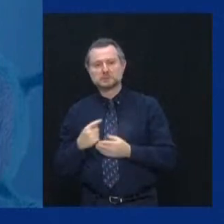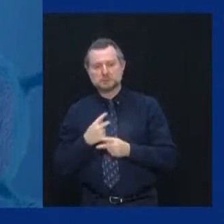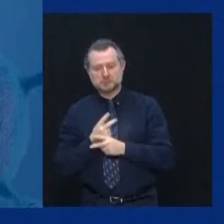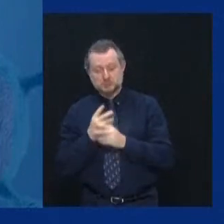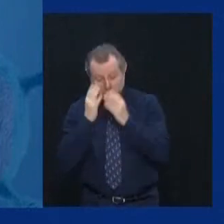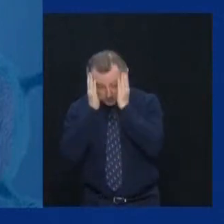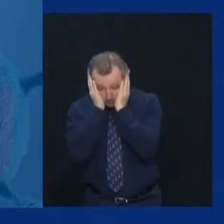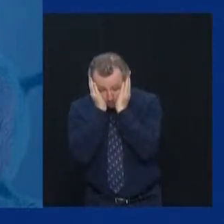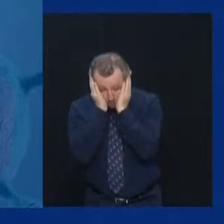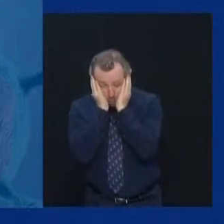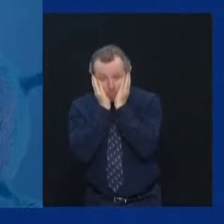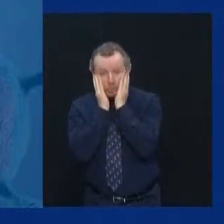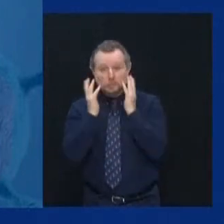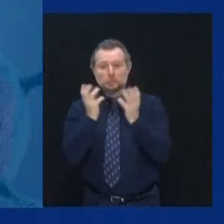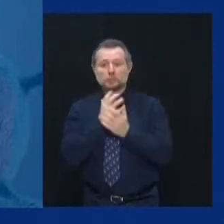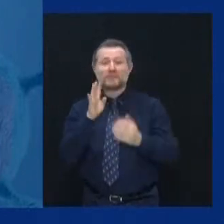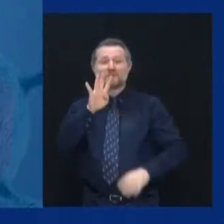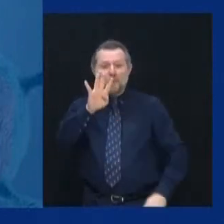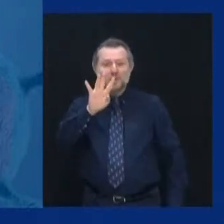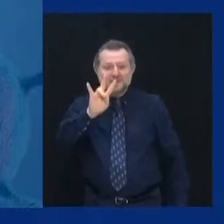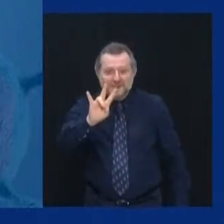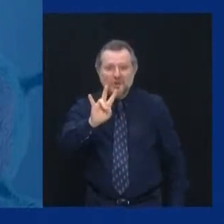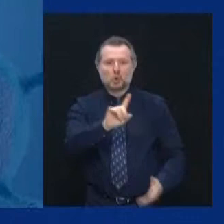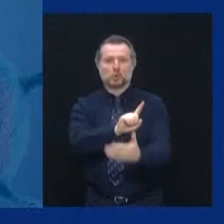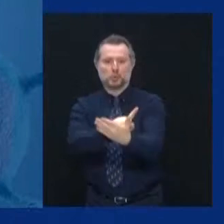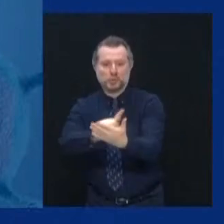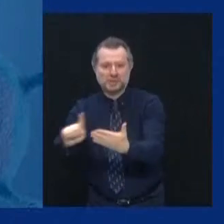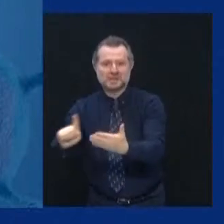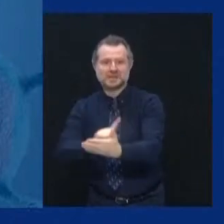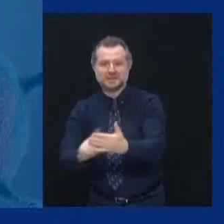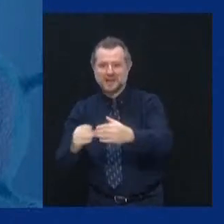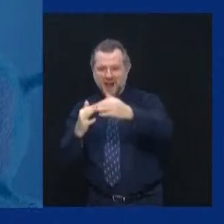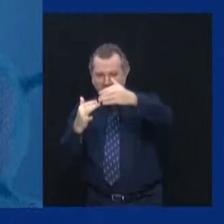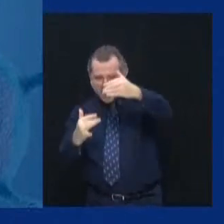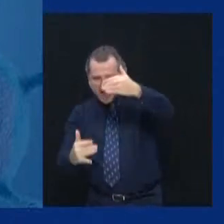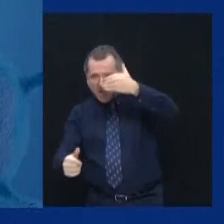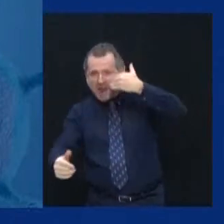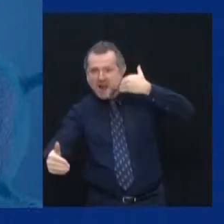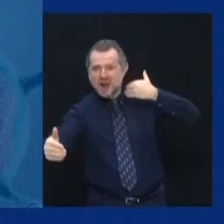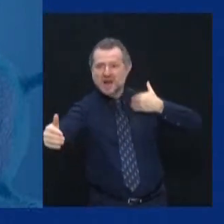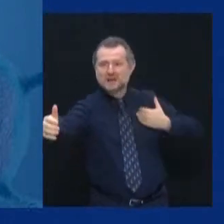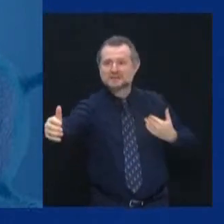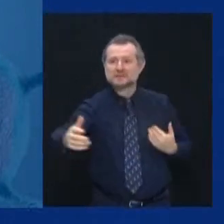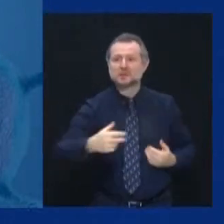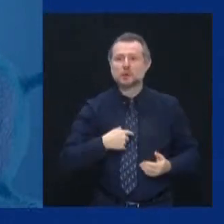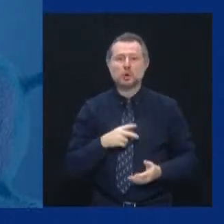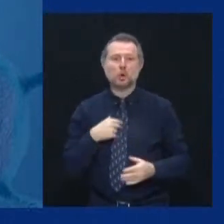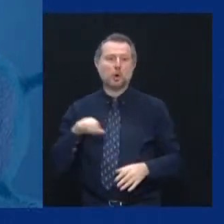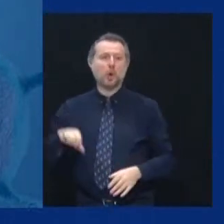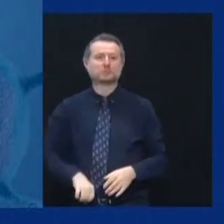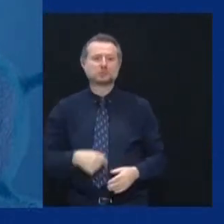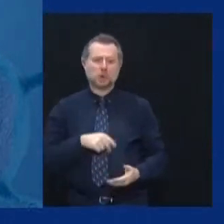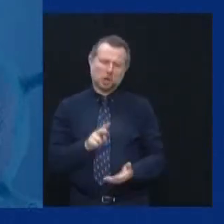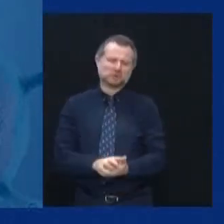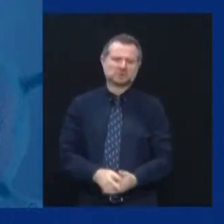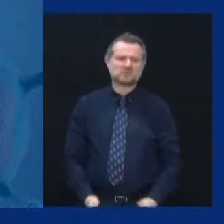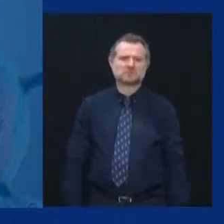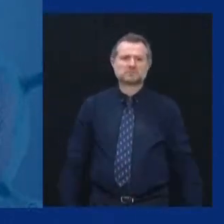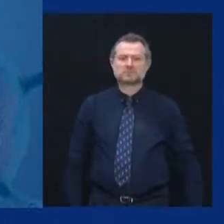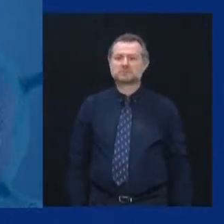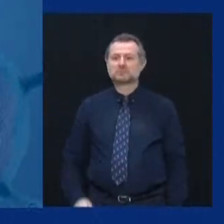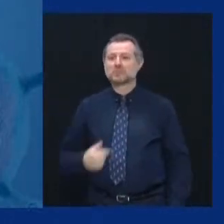47 weeks. You know what that means? We lose the foot race. That means hospitals